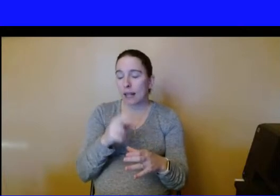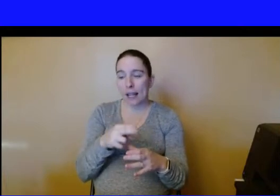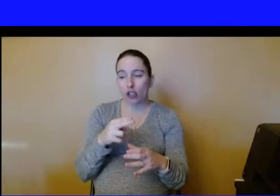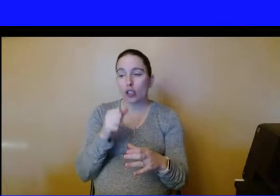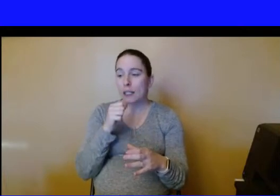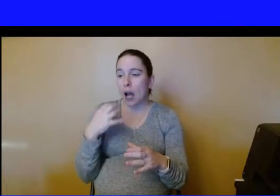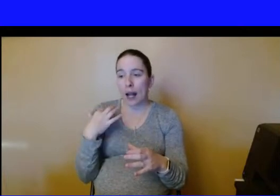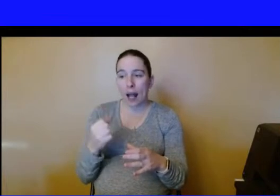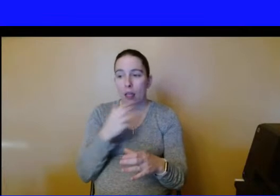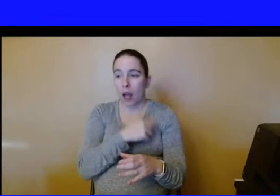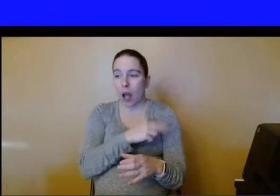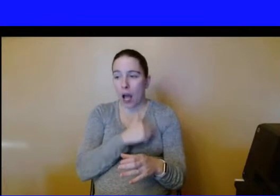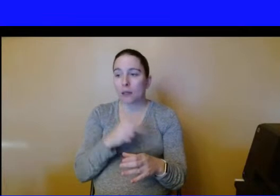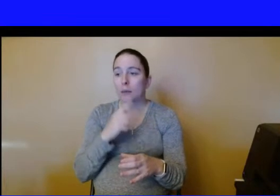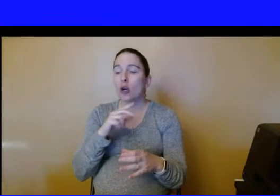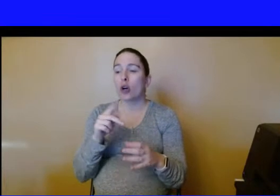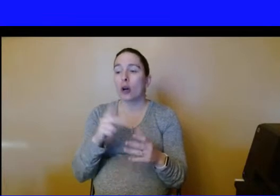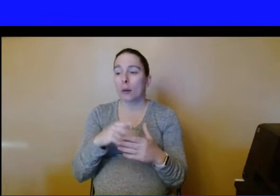of $37 million.